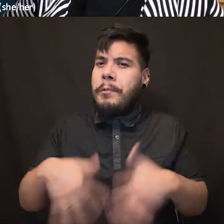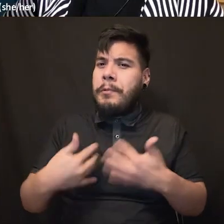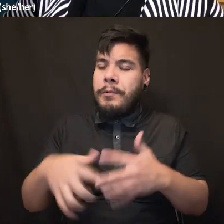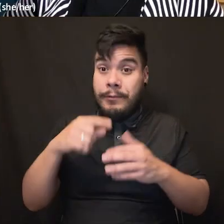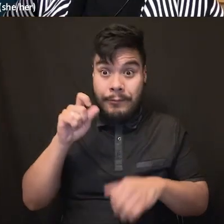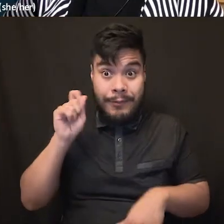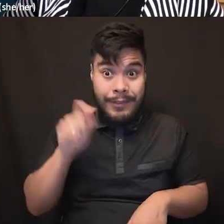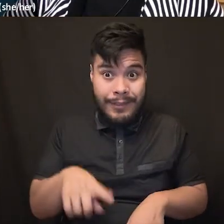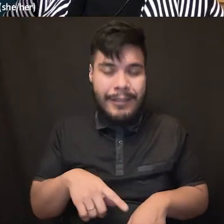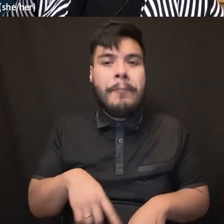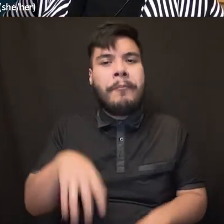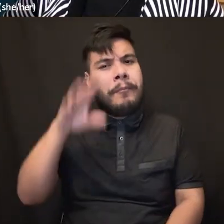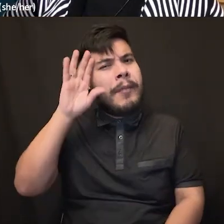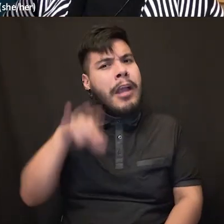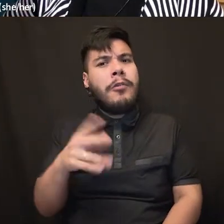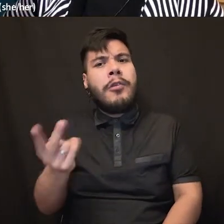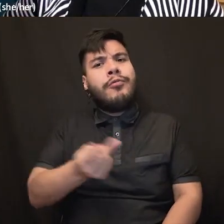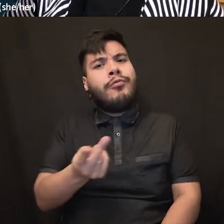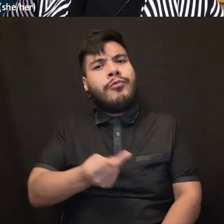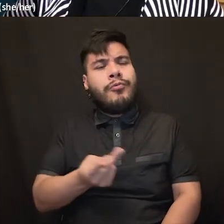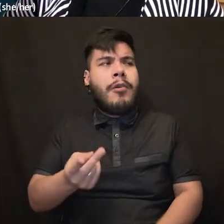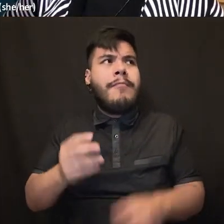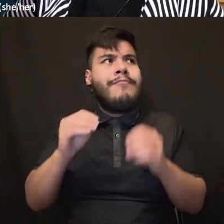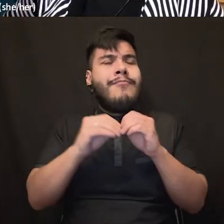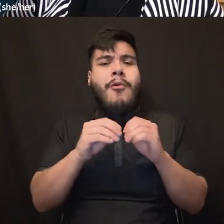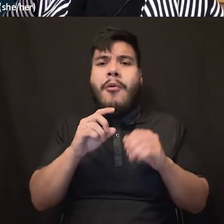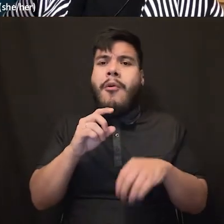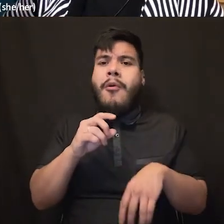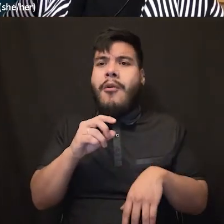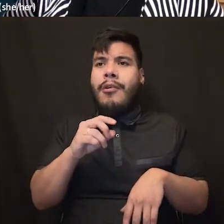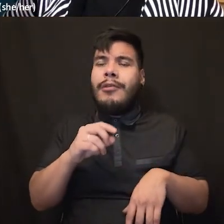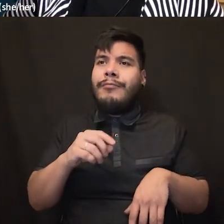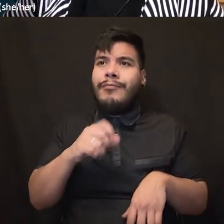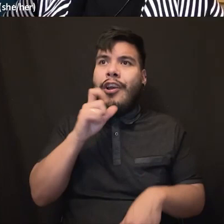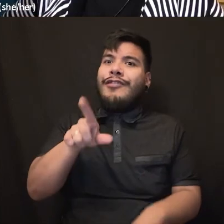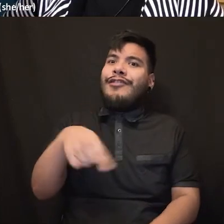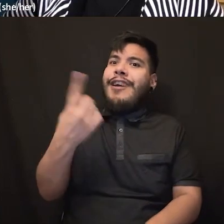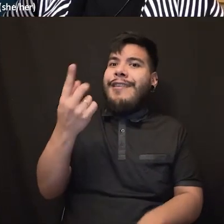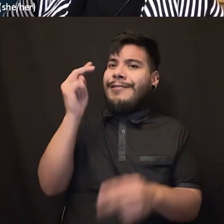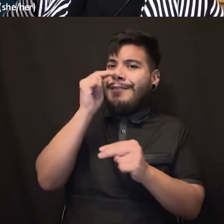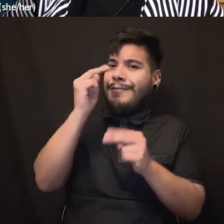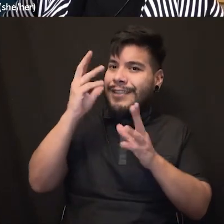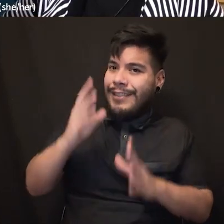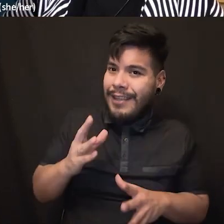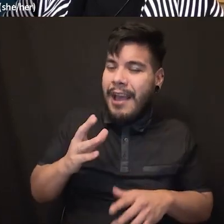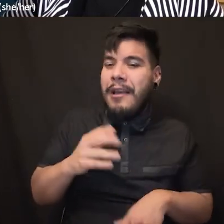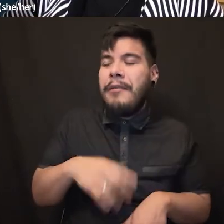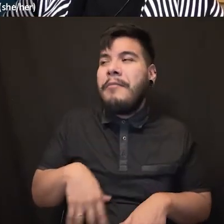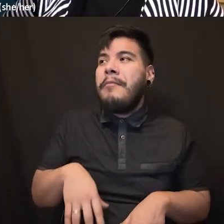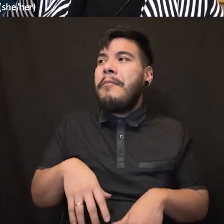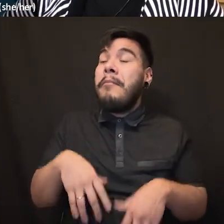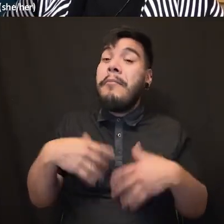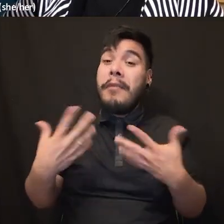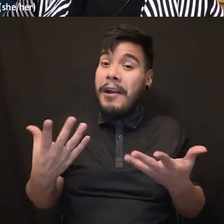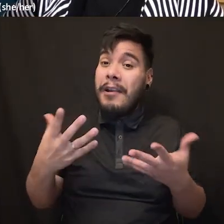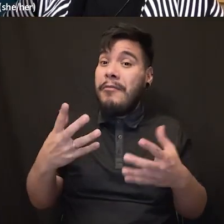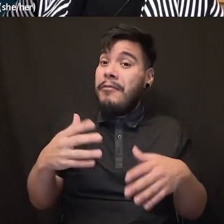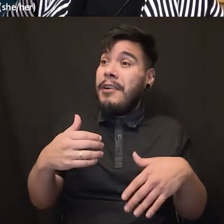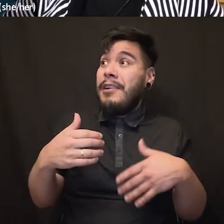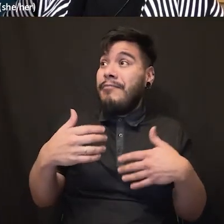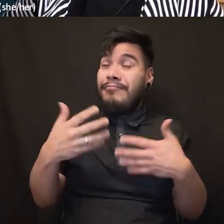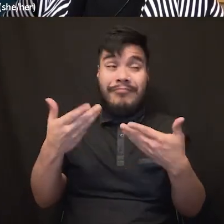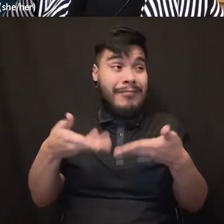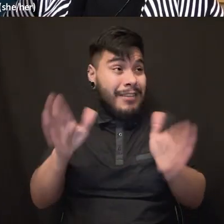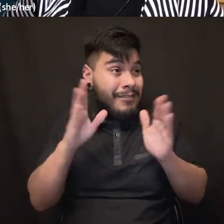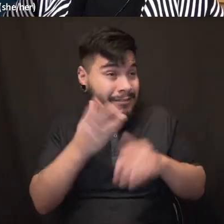know that you are more than comedians, but I want to make sure that you get a chance to be your funny selves if you would like to. Is there